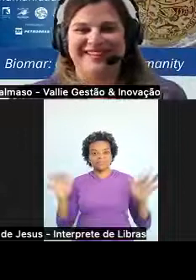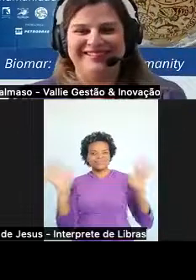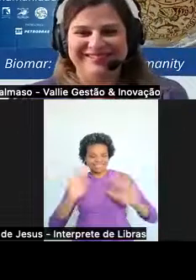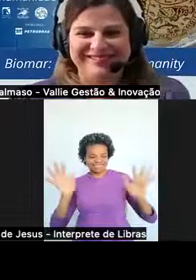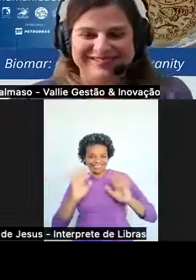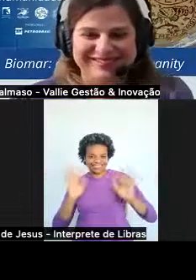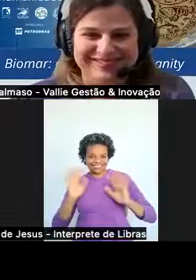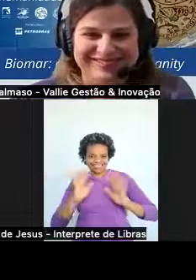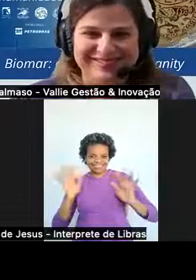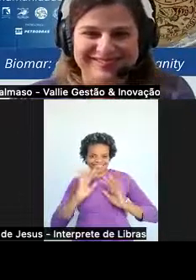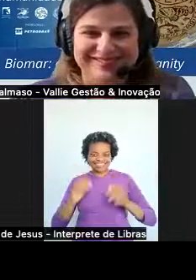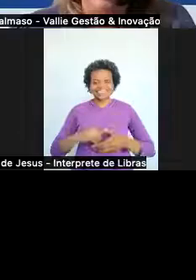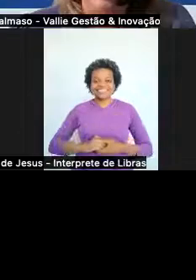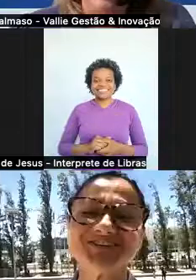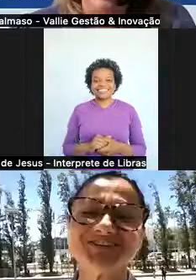Hello.